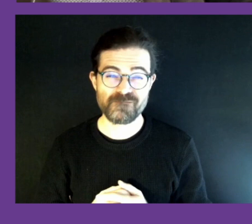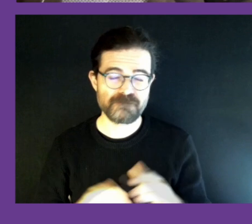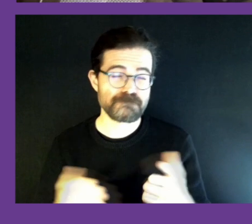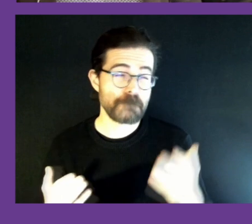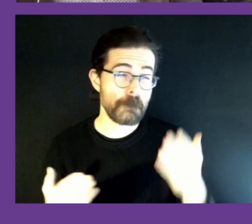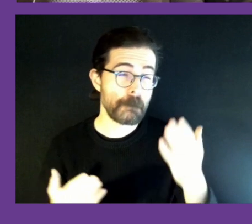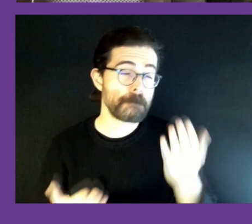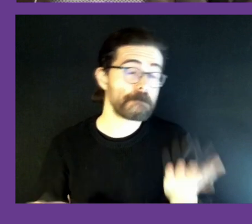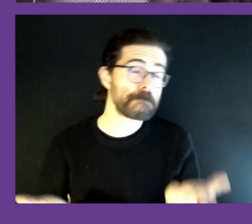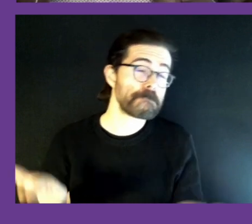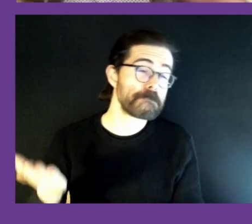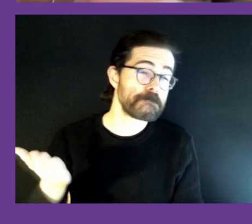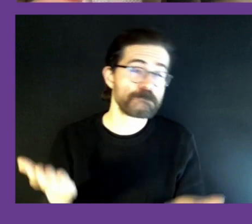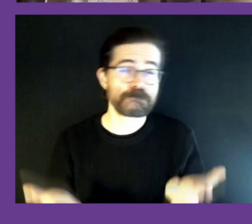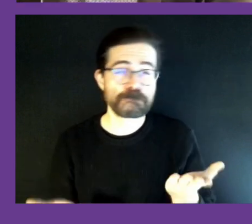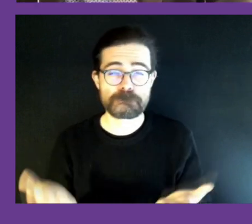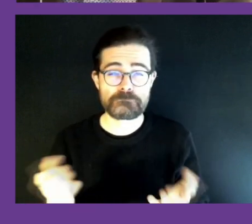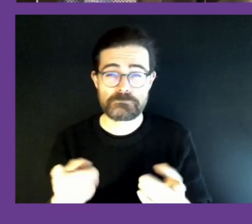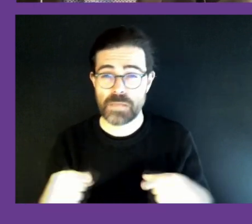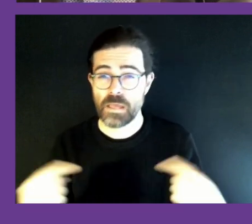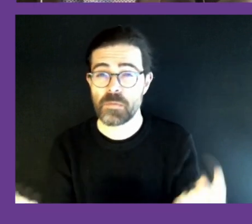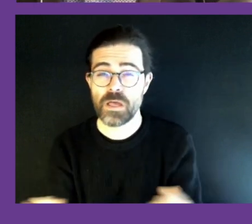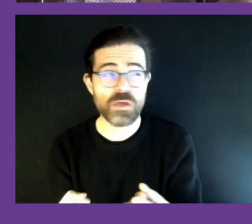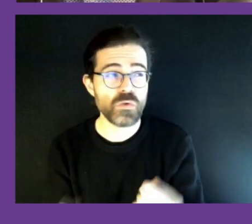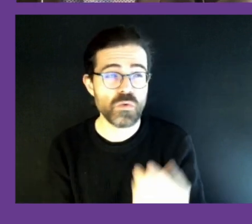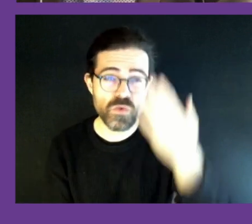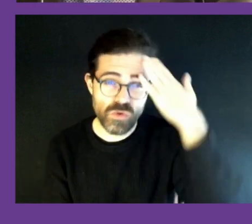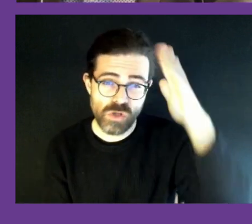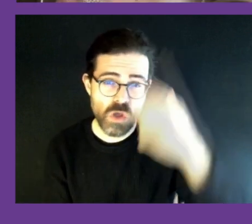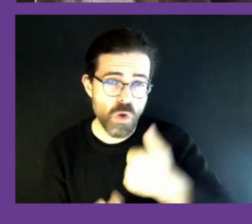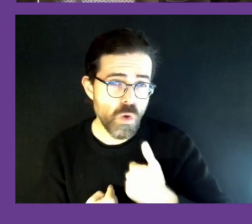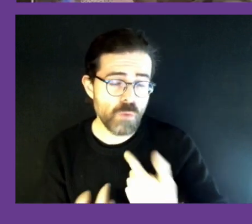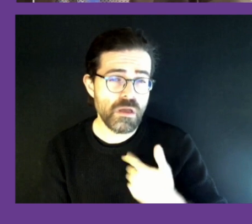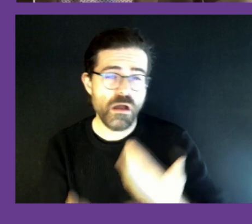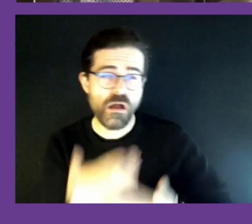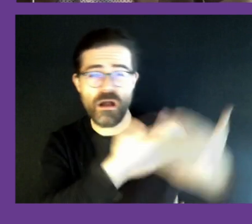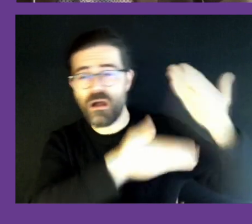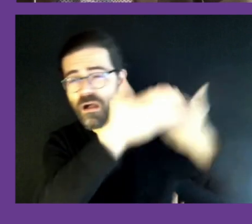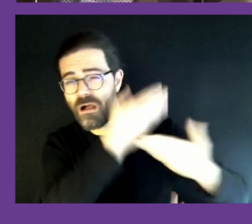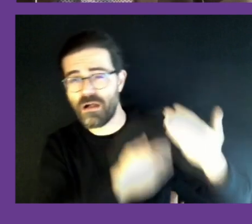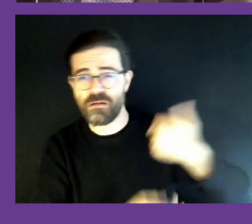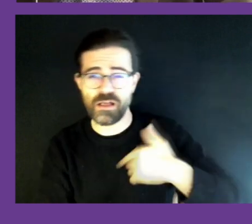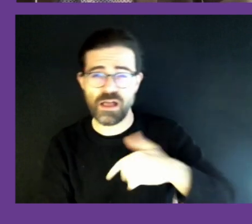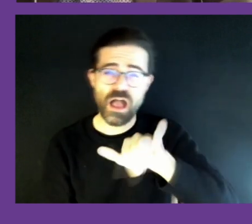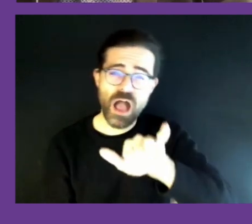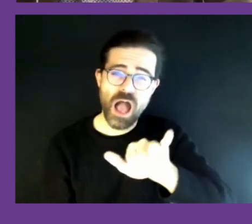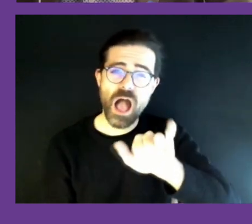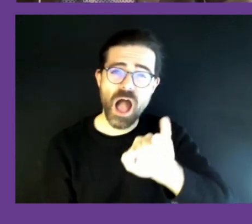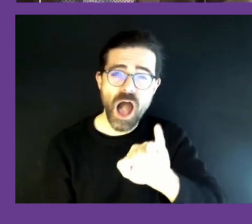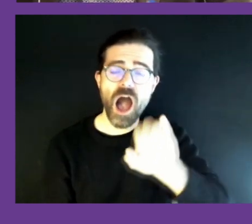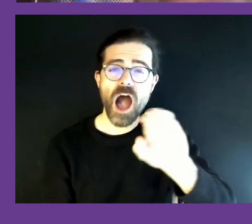of the International ISO Technical Committee on Accessibility of the Built Environment. And I've been involved in many